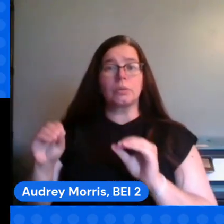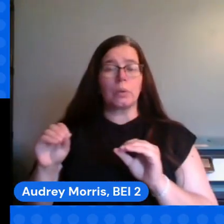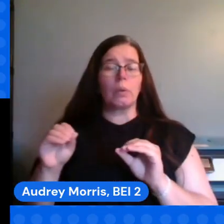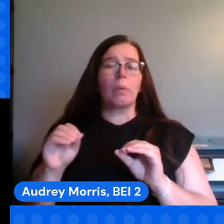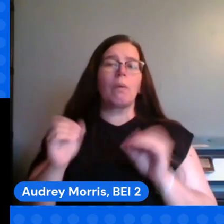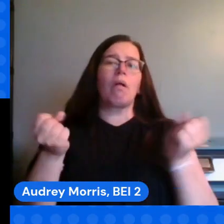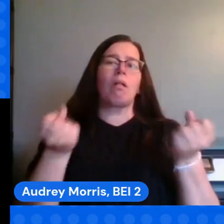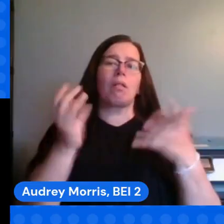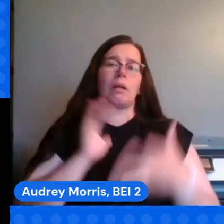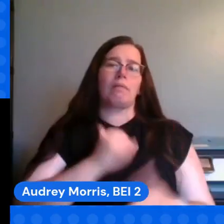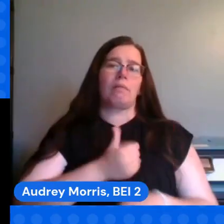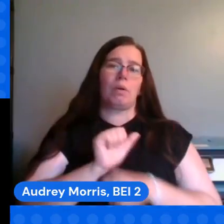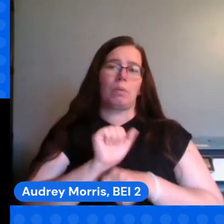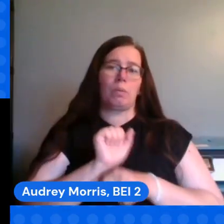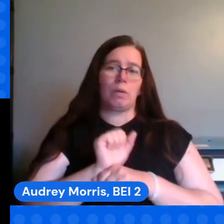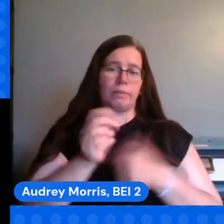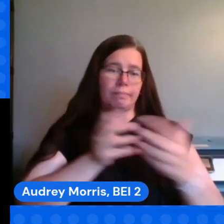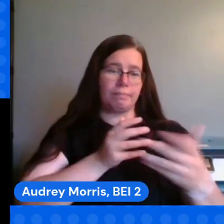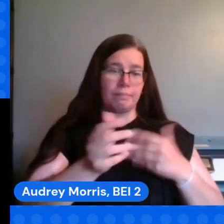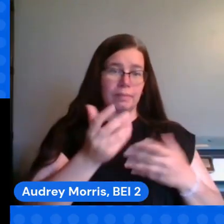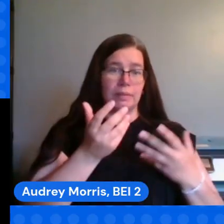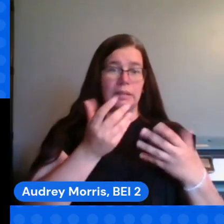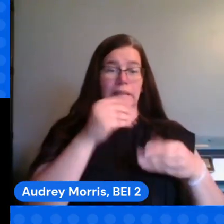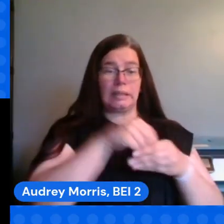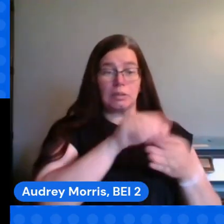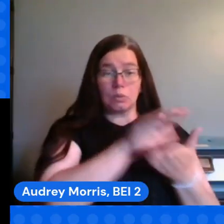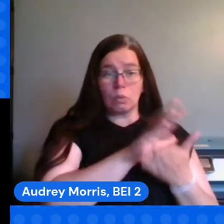lot of our work, whether it's in a school setting